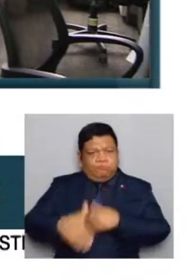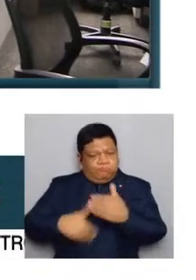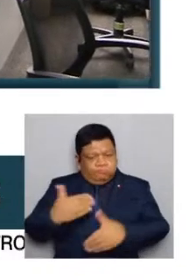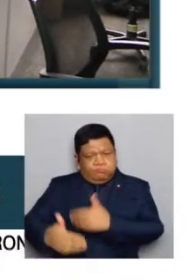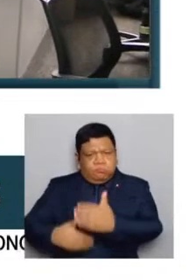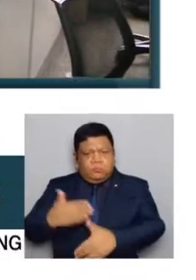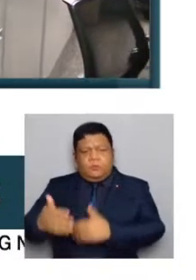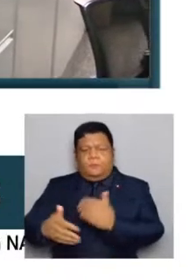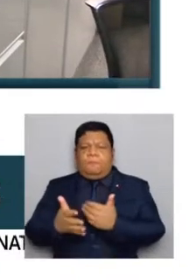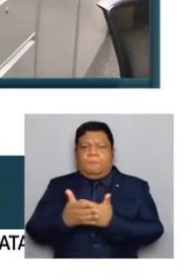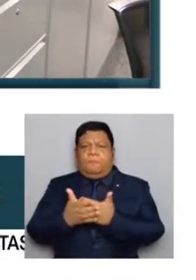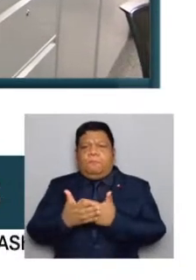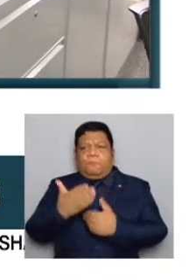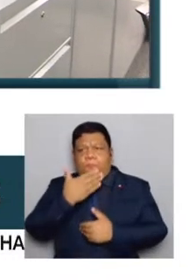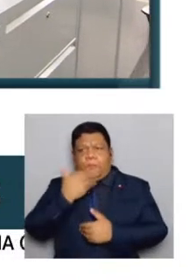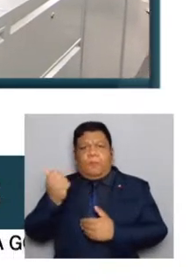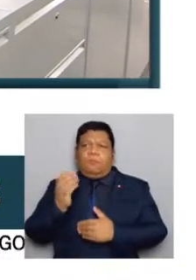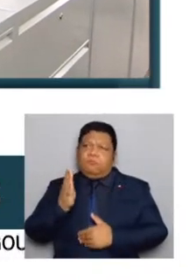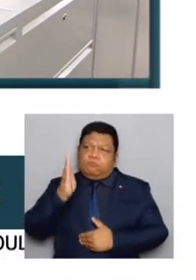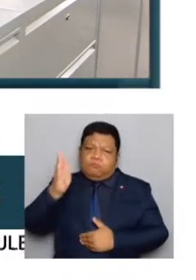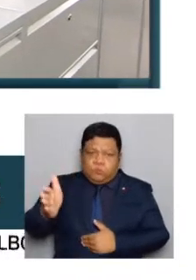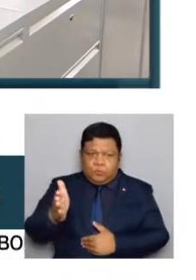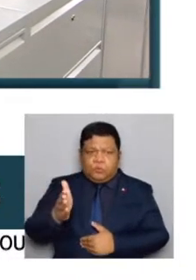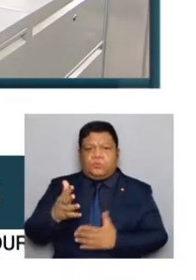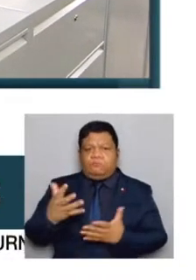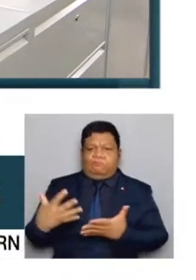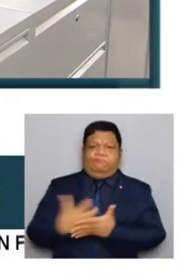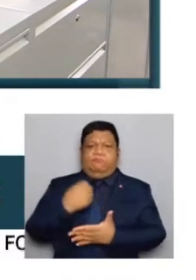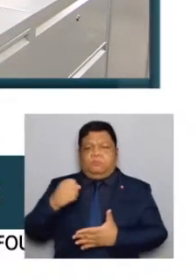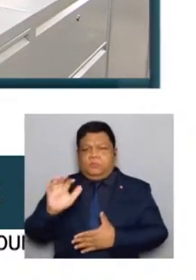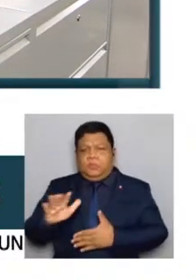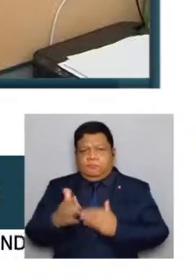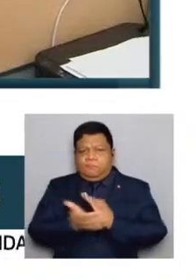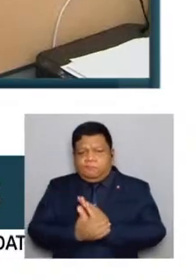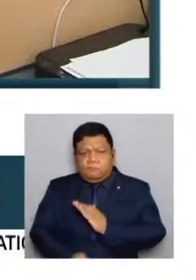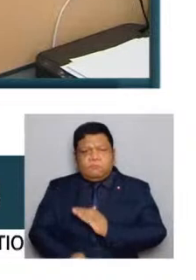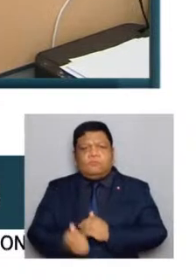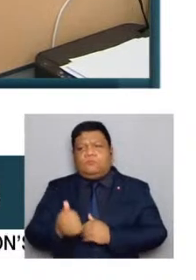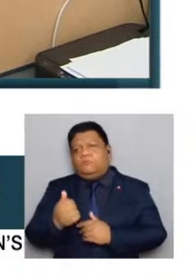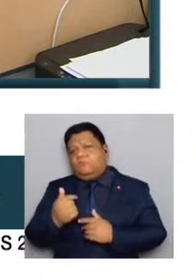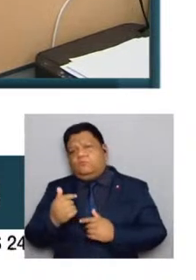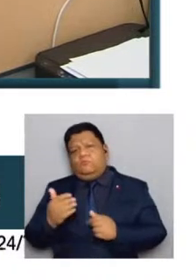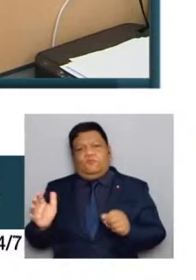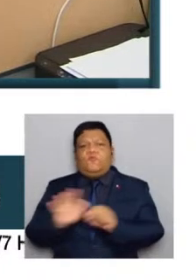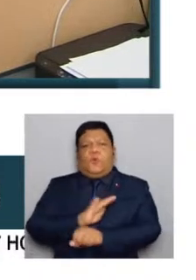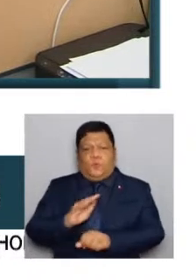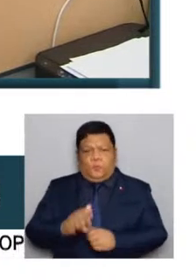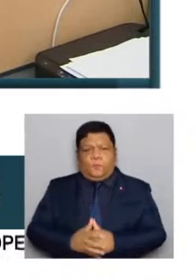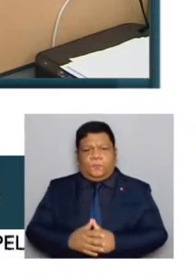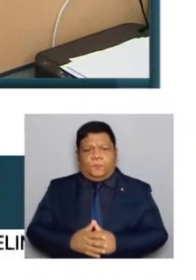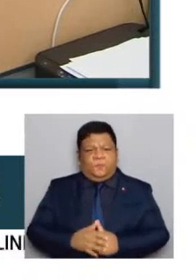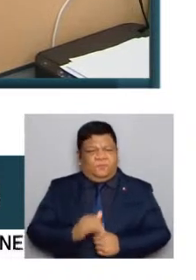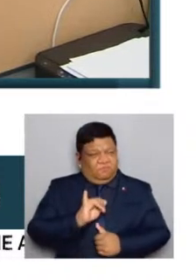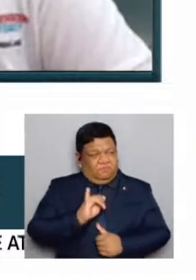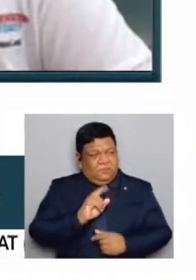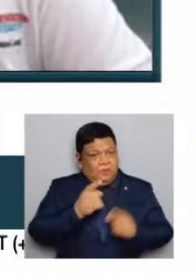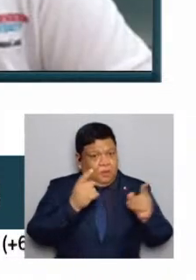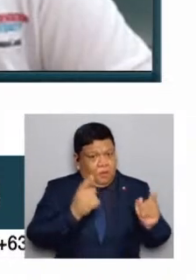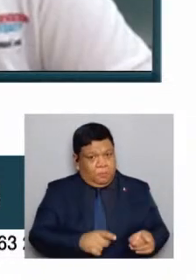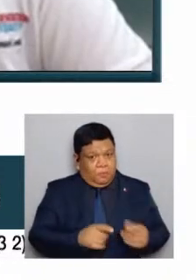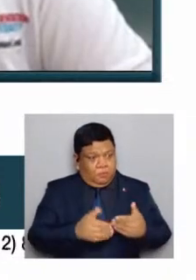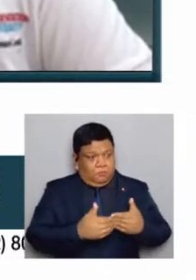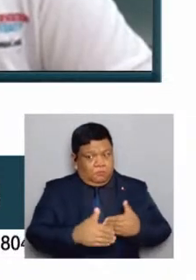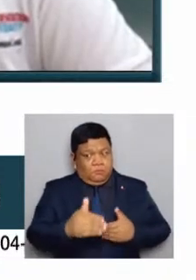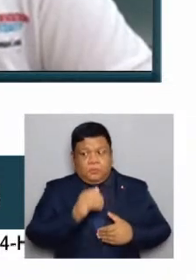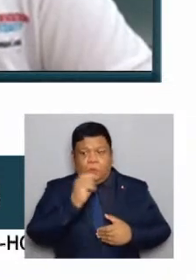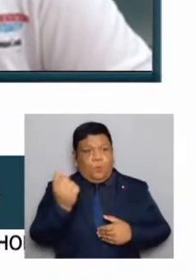be what they want to be and, you know, maximize and really meet their fullest potential. Because when this happens, Roslyn, it's not just